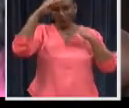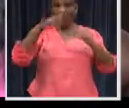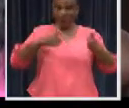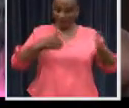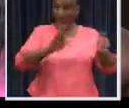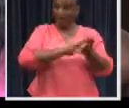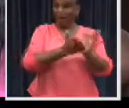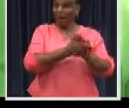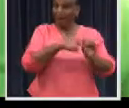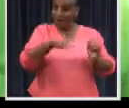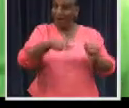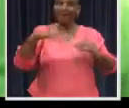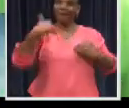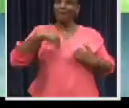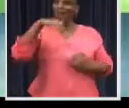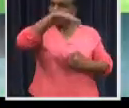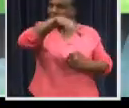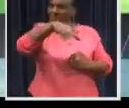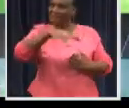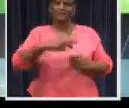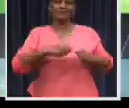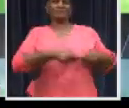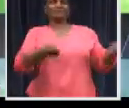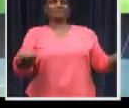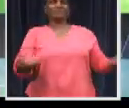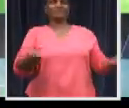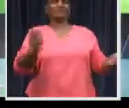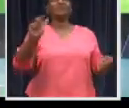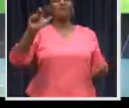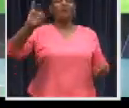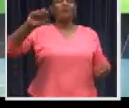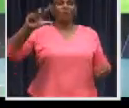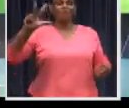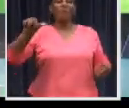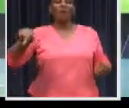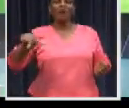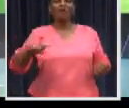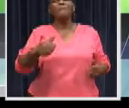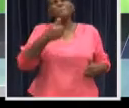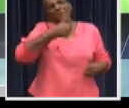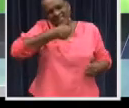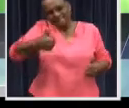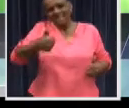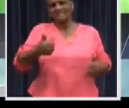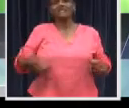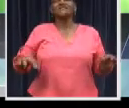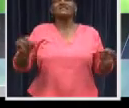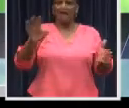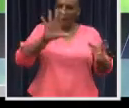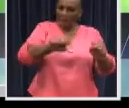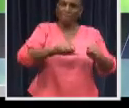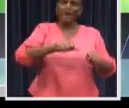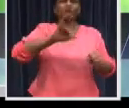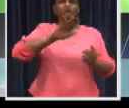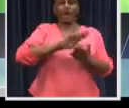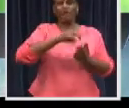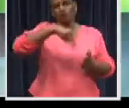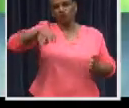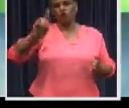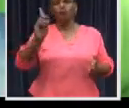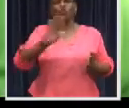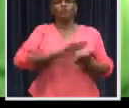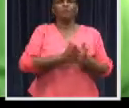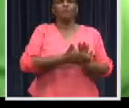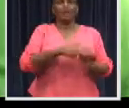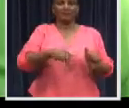Market. According to market manager Cyrano Walker, this fits exactly in the new approach of the Note Market. When he received